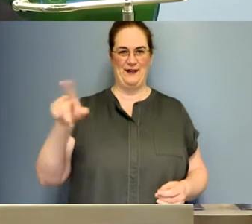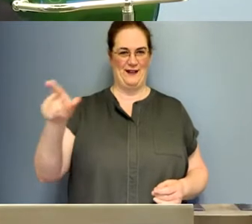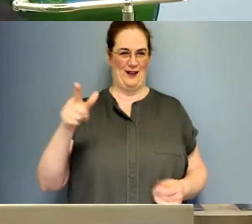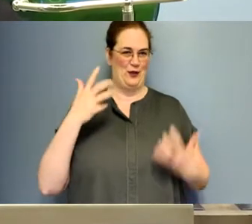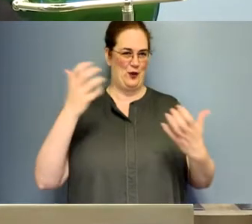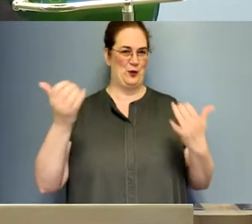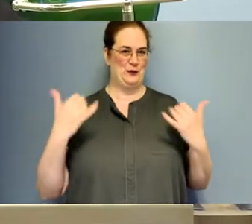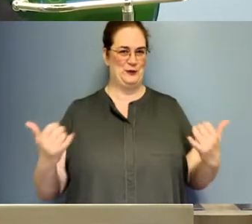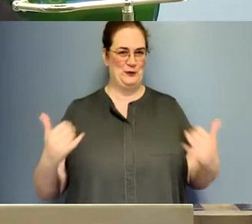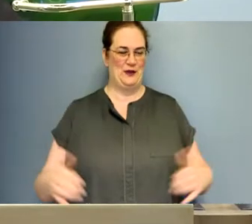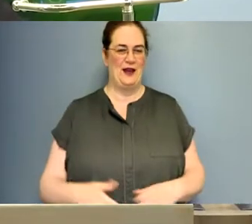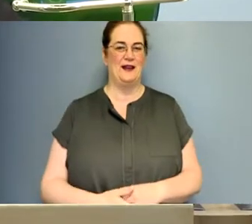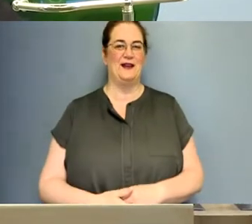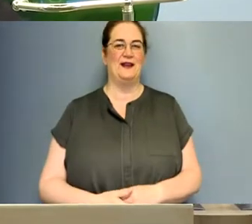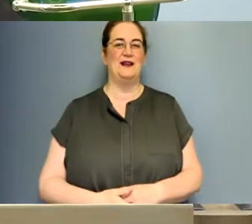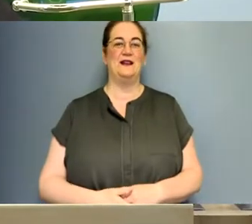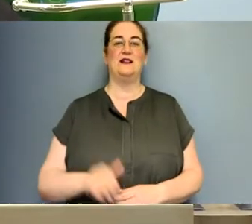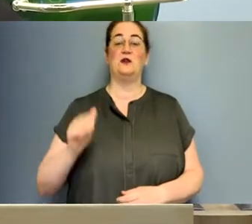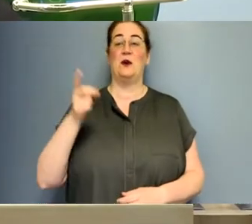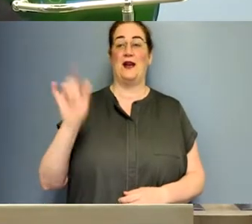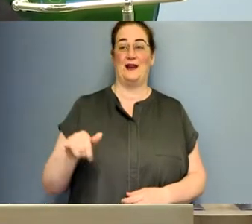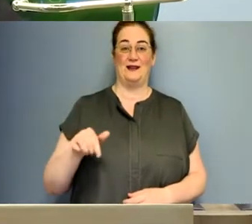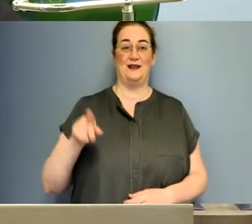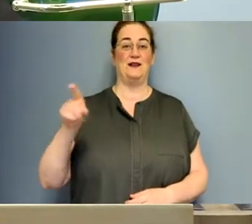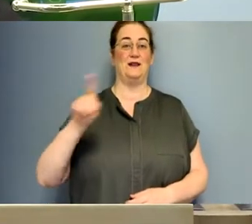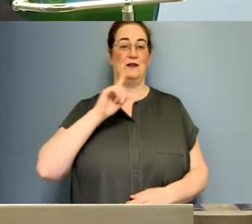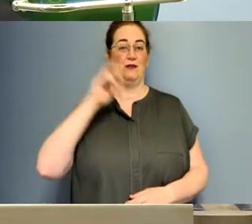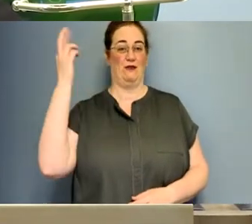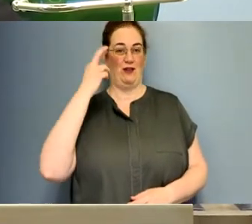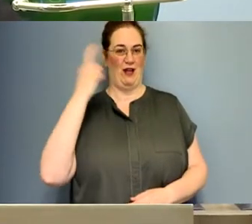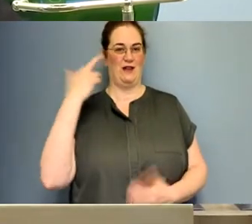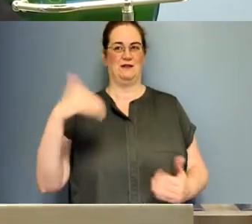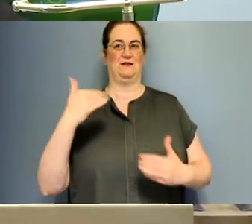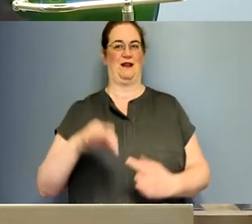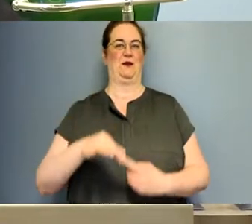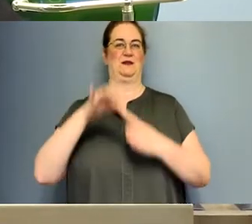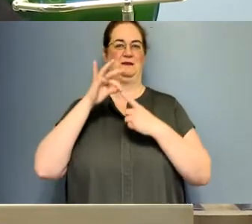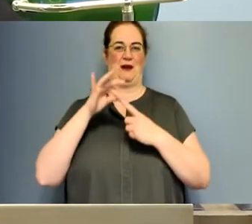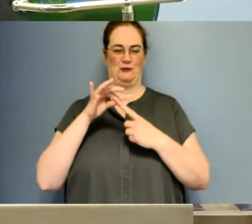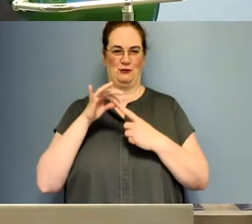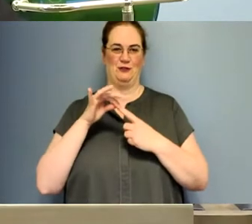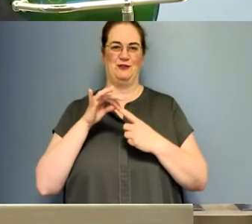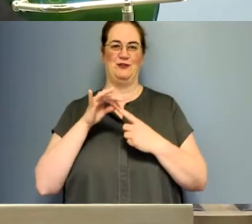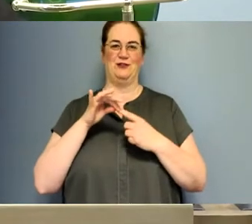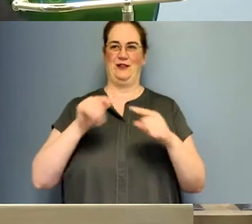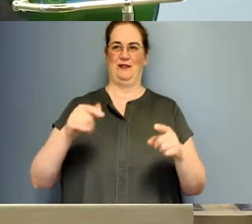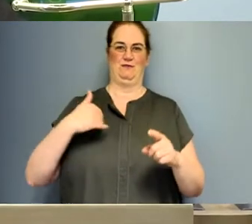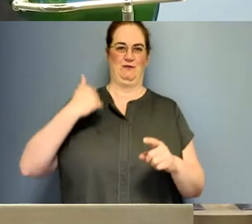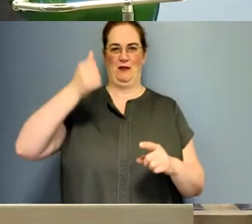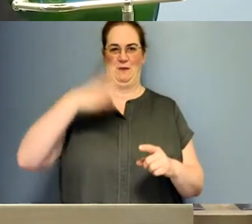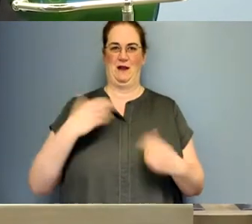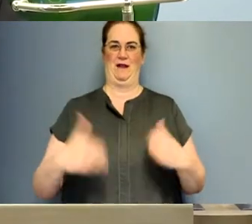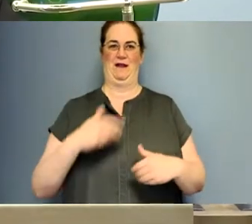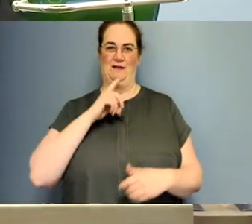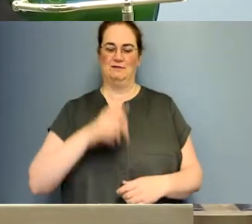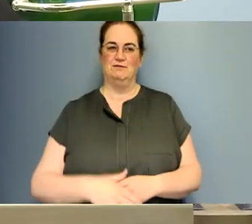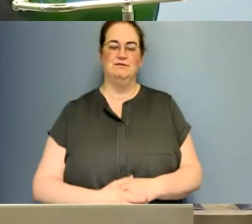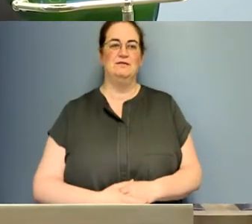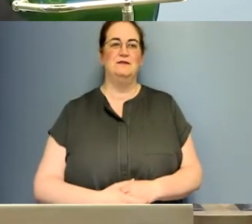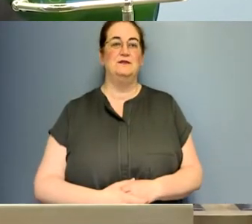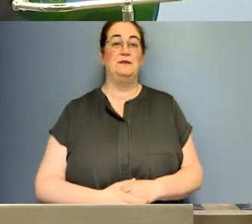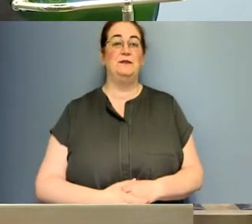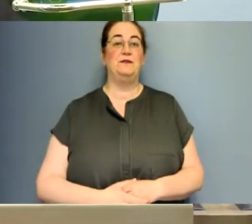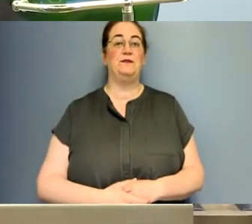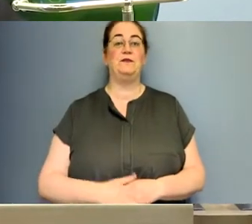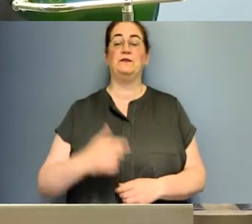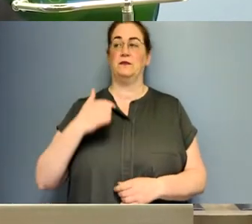today. So Andy realizes how special this young man is, and I